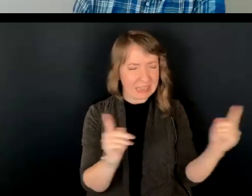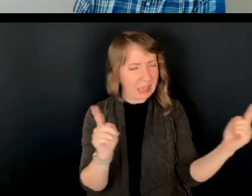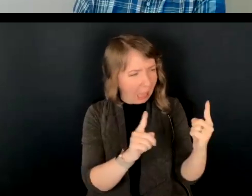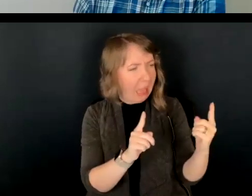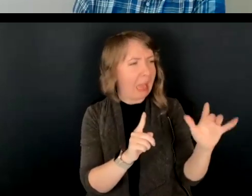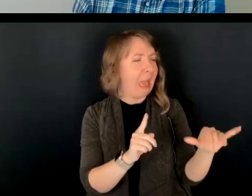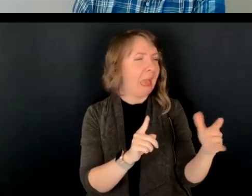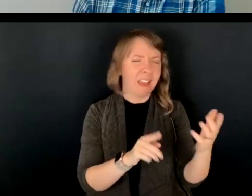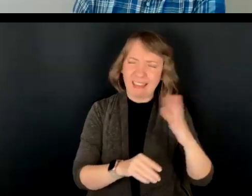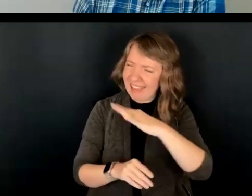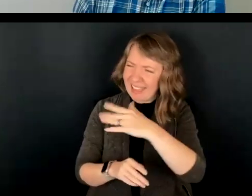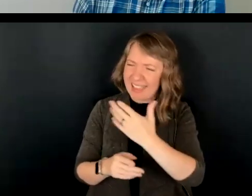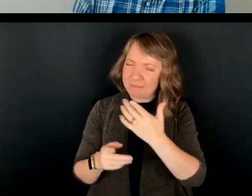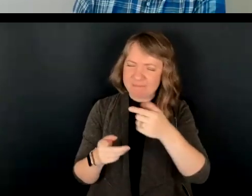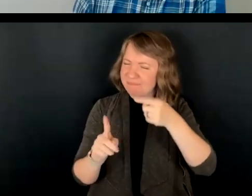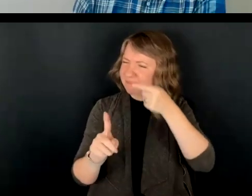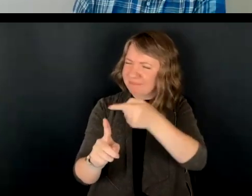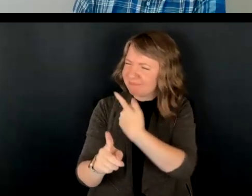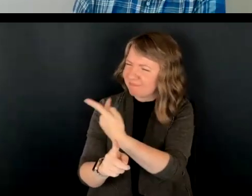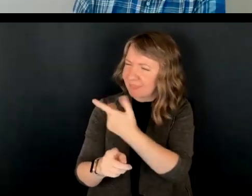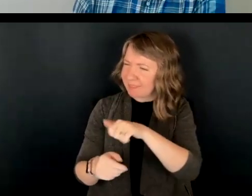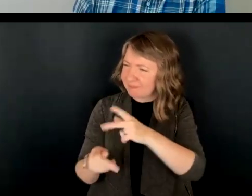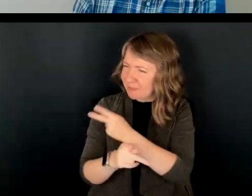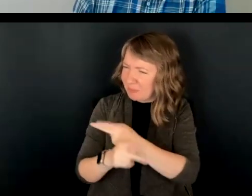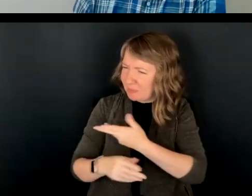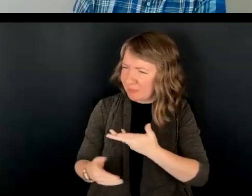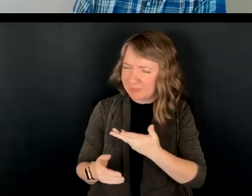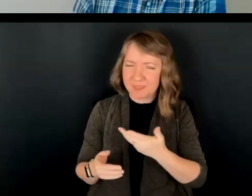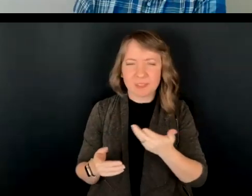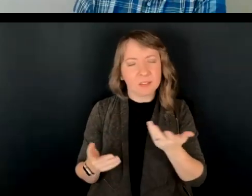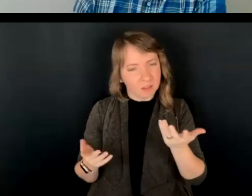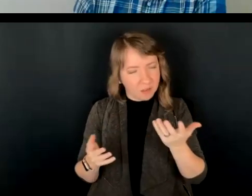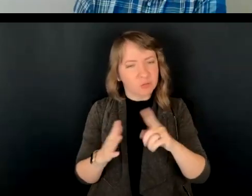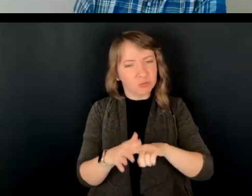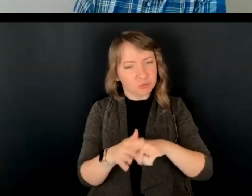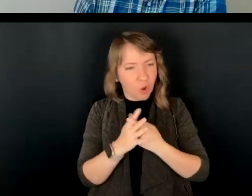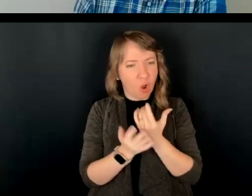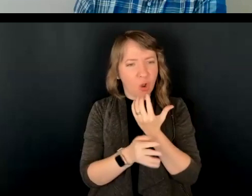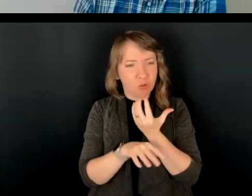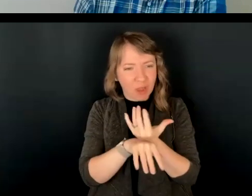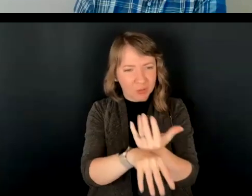this happen? And that's how a lot of these grassroots organic